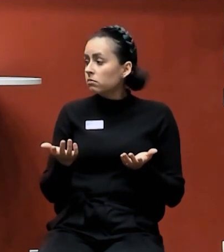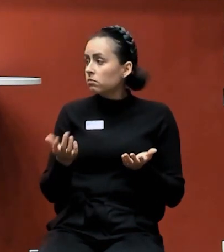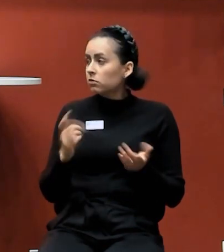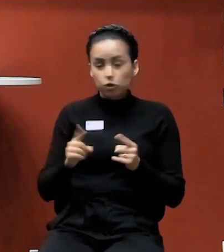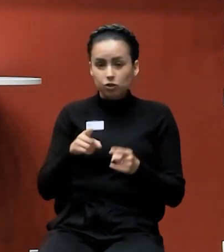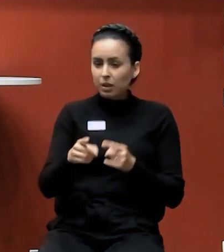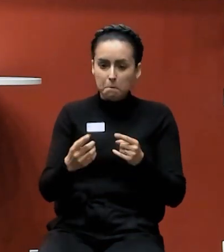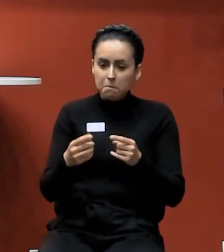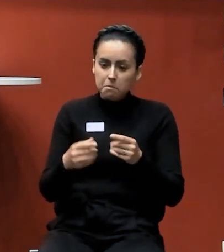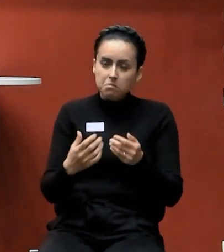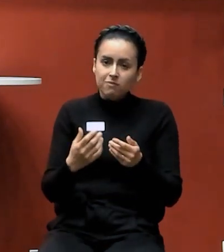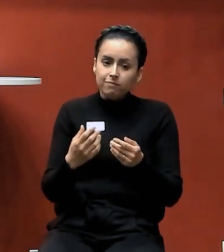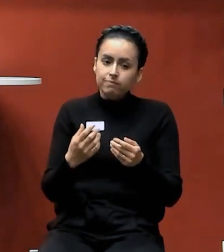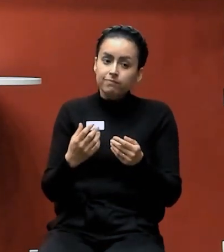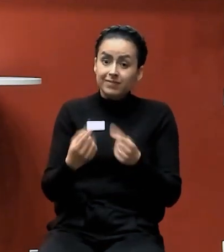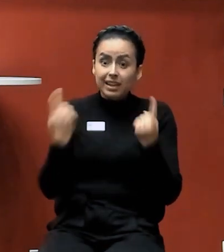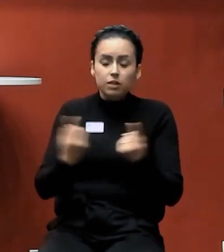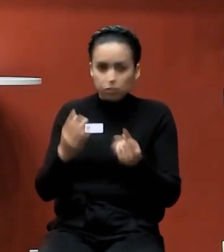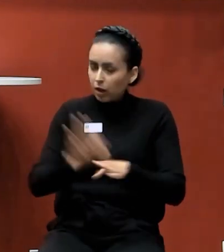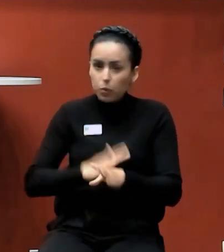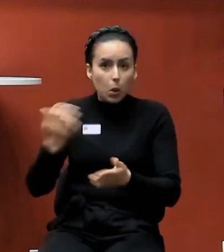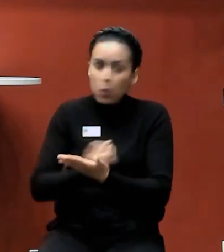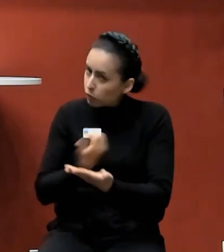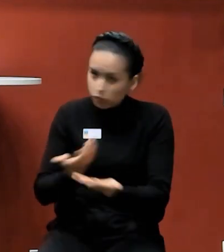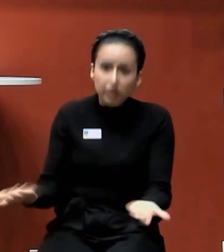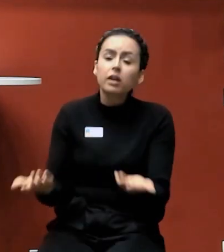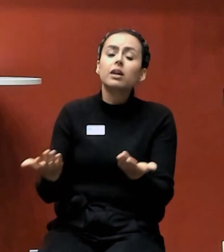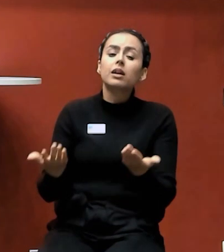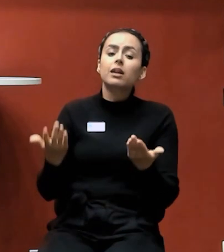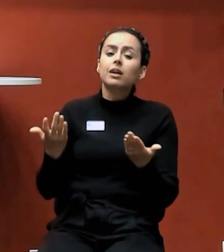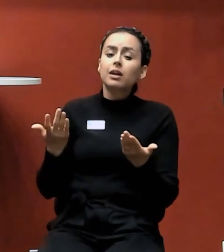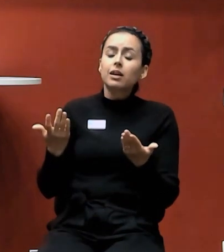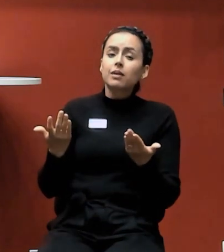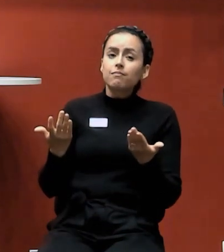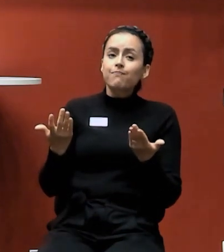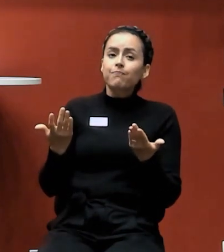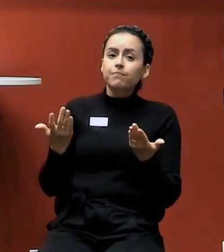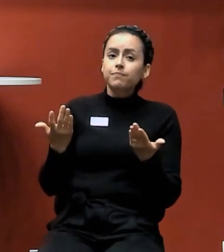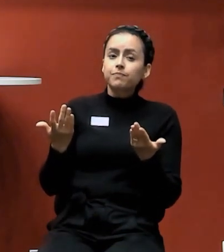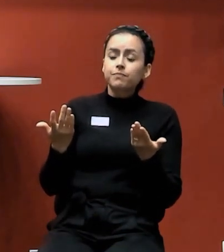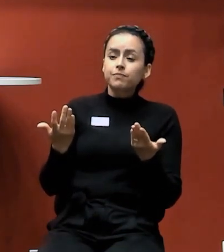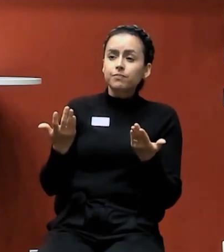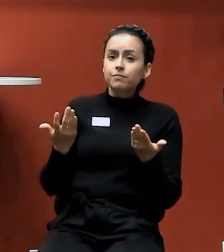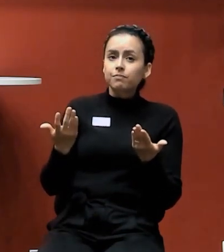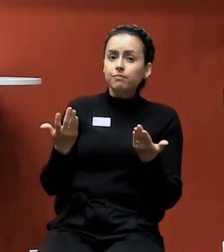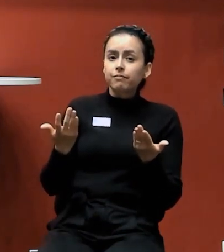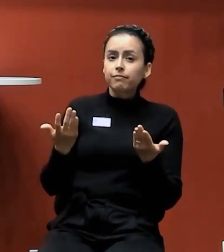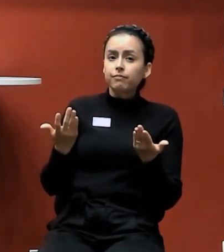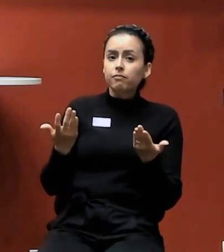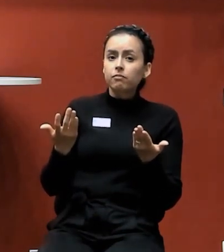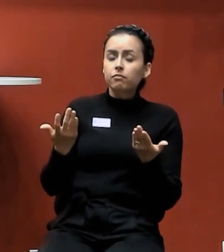use that chance, then you won't have that condition, you won't have